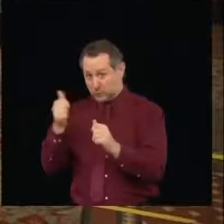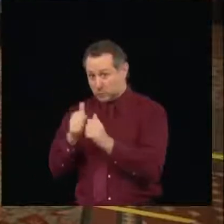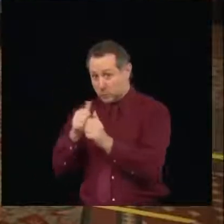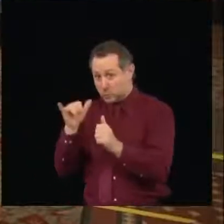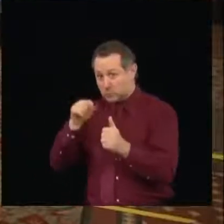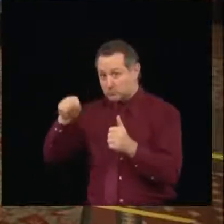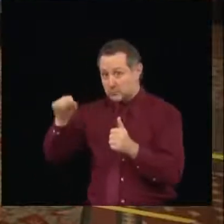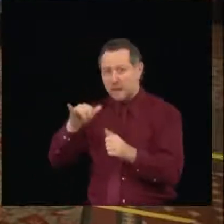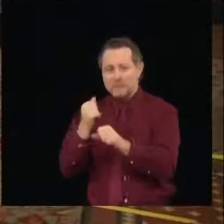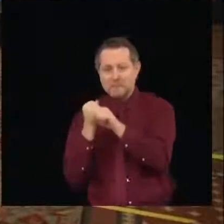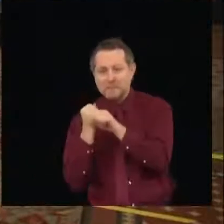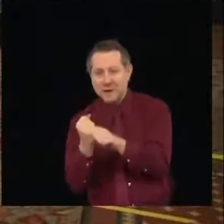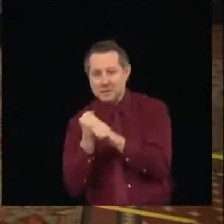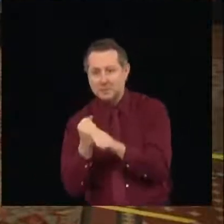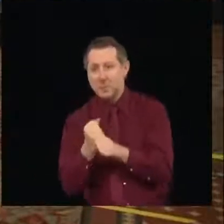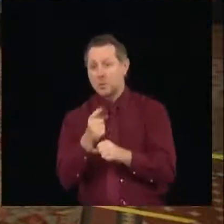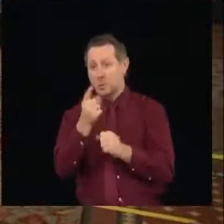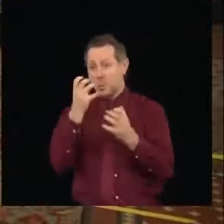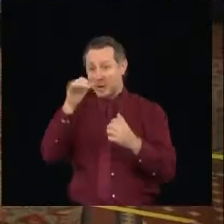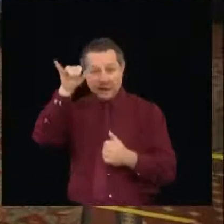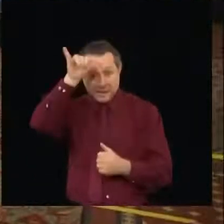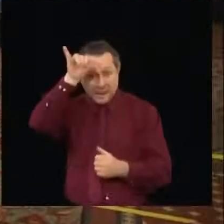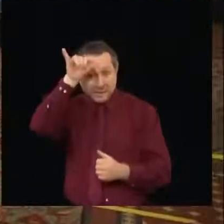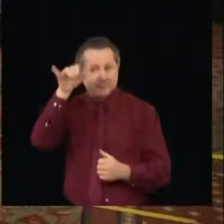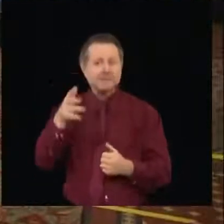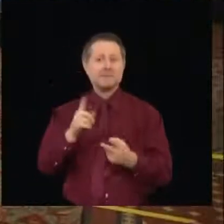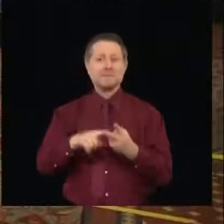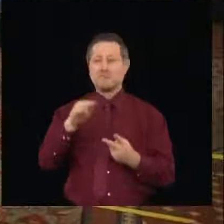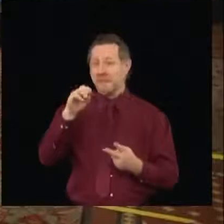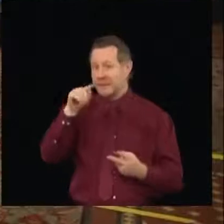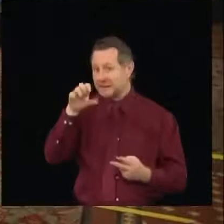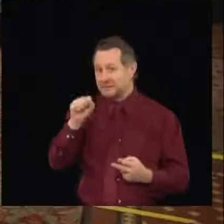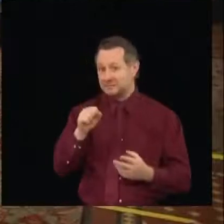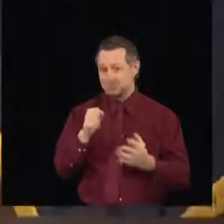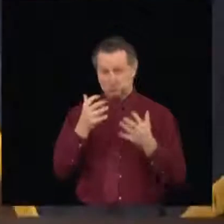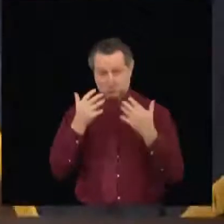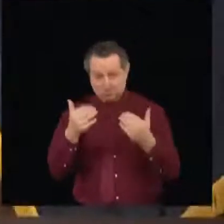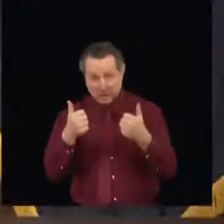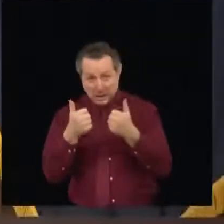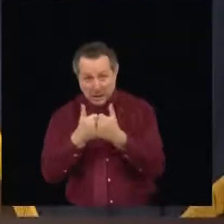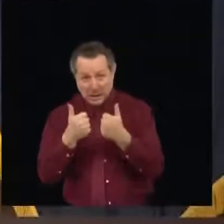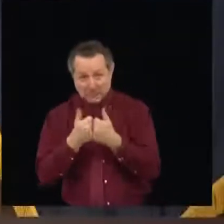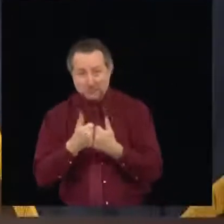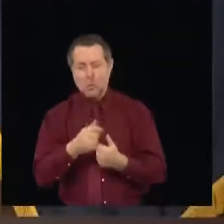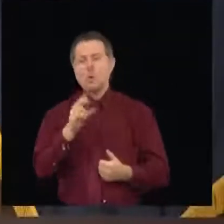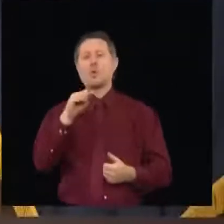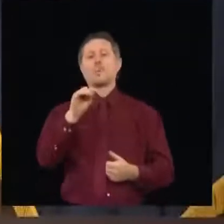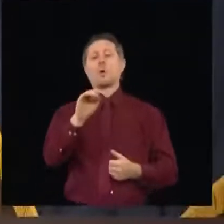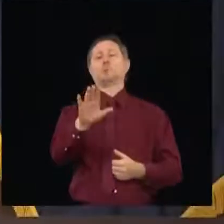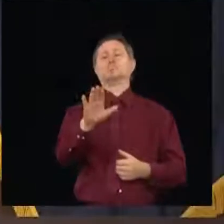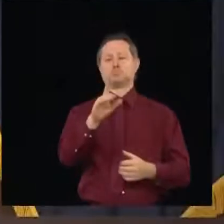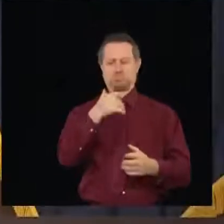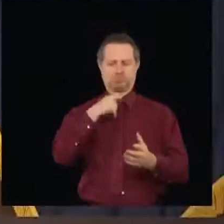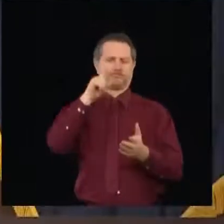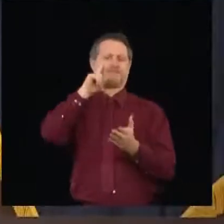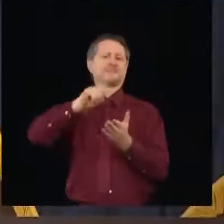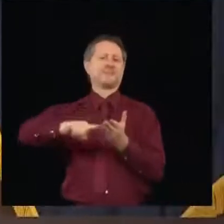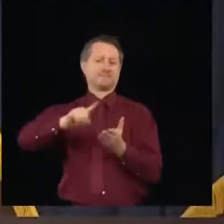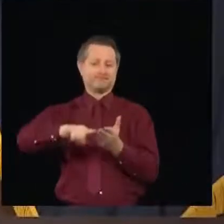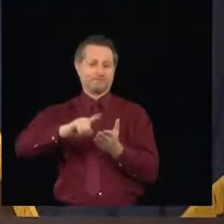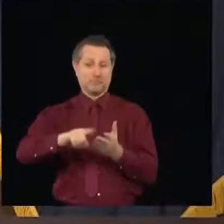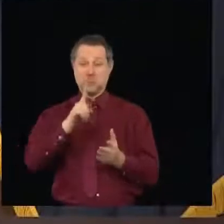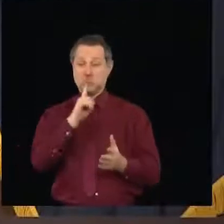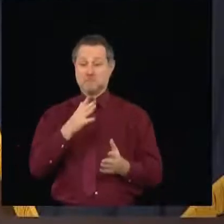you okay with the Yankees or the Mets having games without fans? It's something where, look, what you want to do